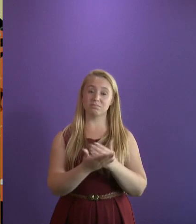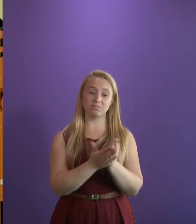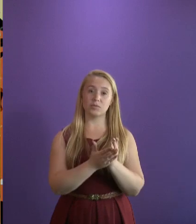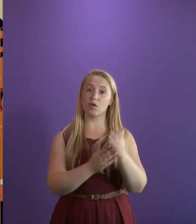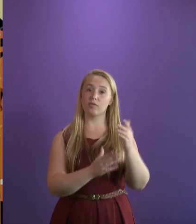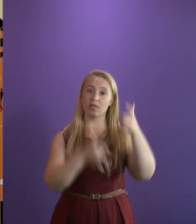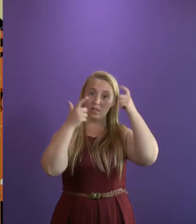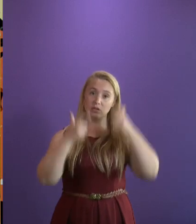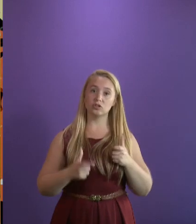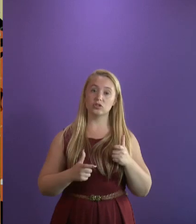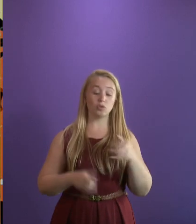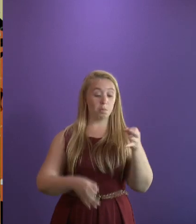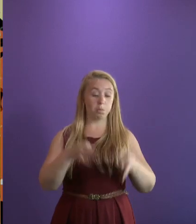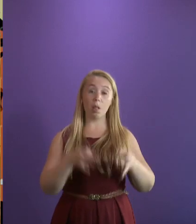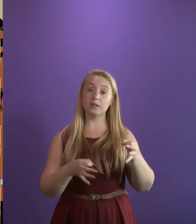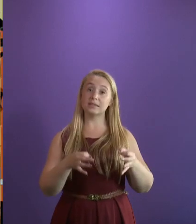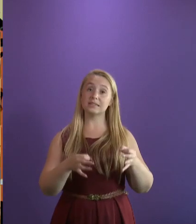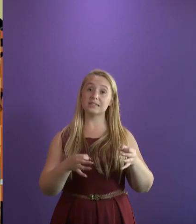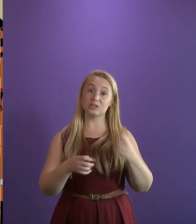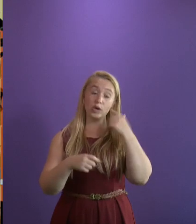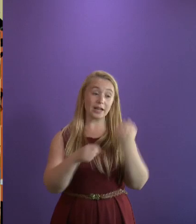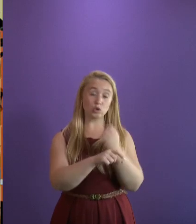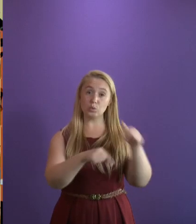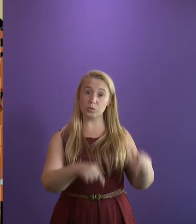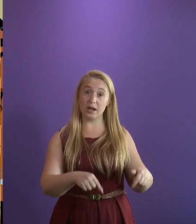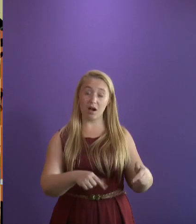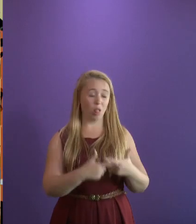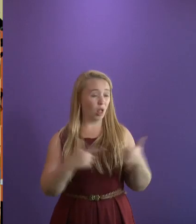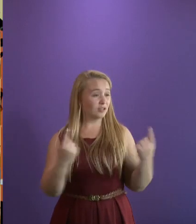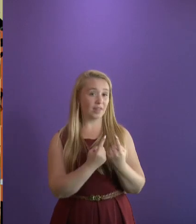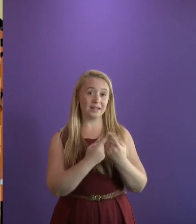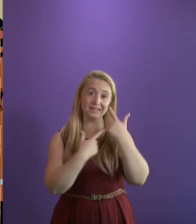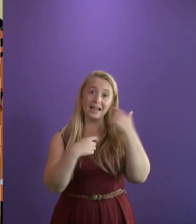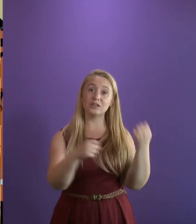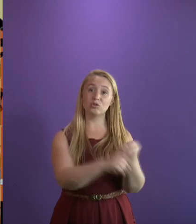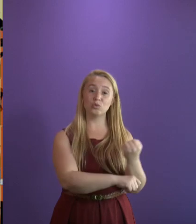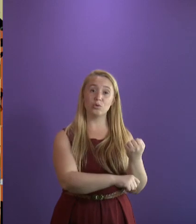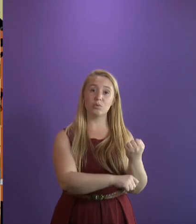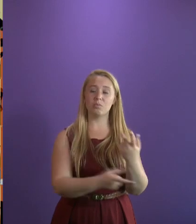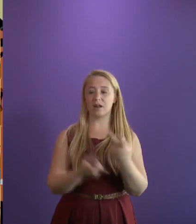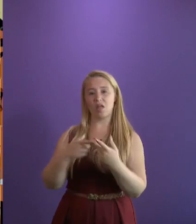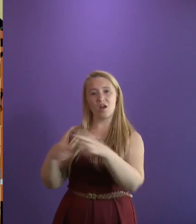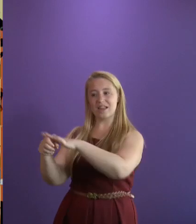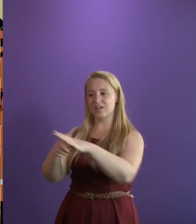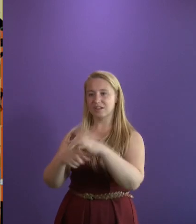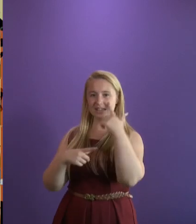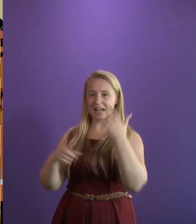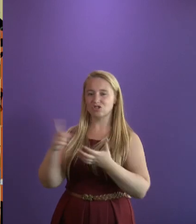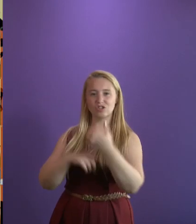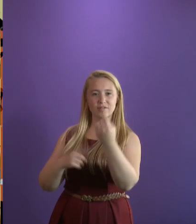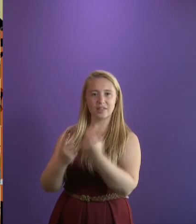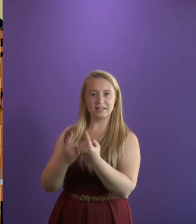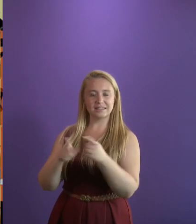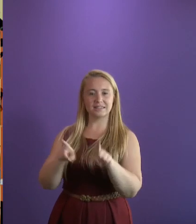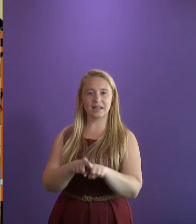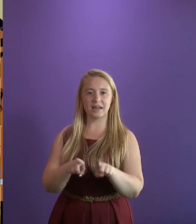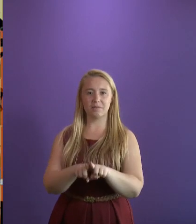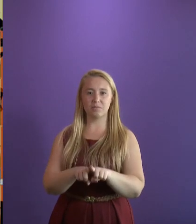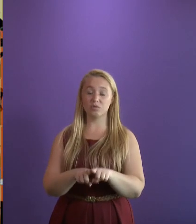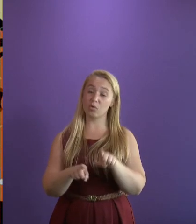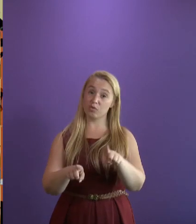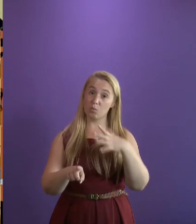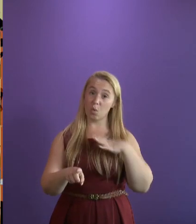do in politics that you can't do elsewhere. If this isn't your bag, though, just get involved in any way you can. You'll find it